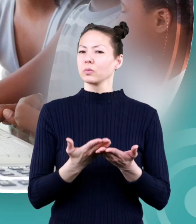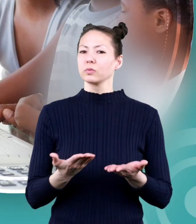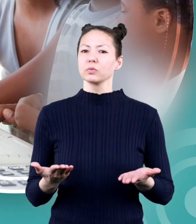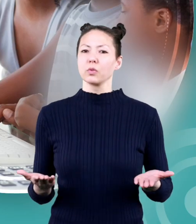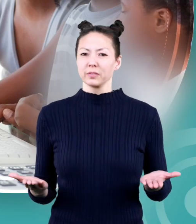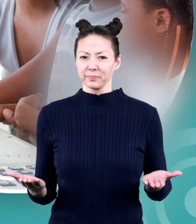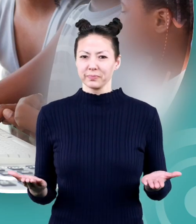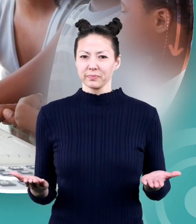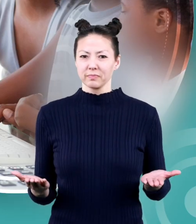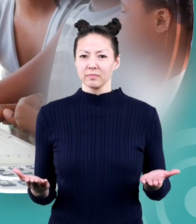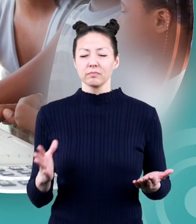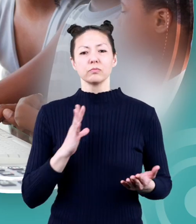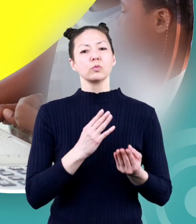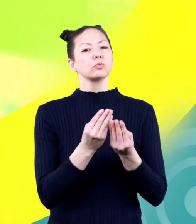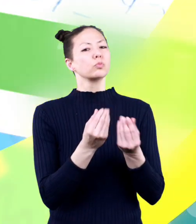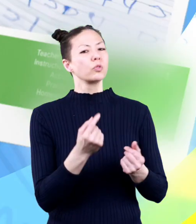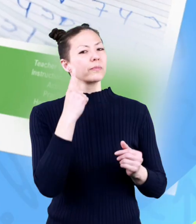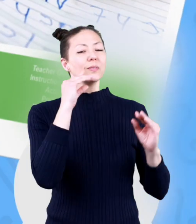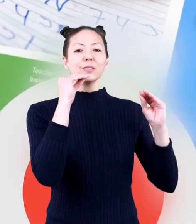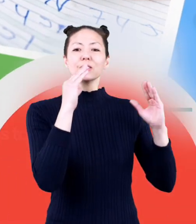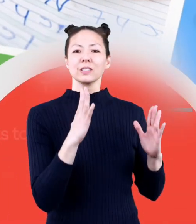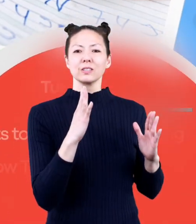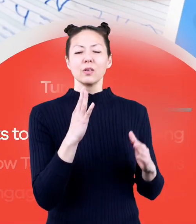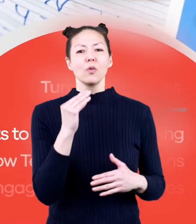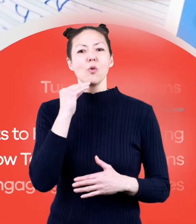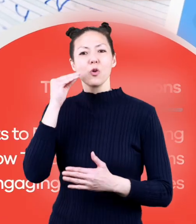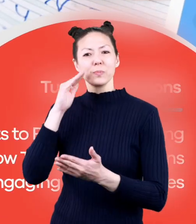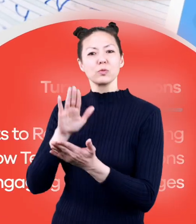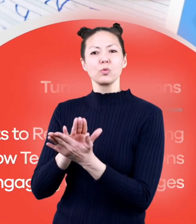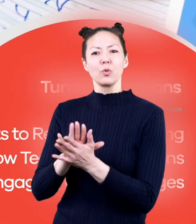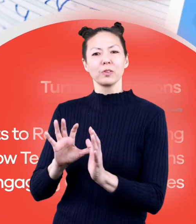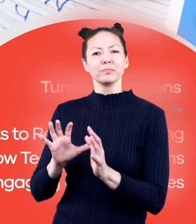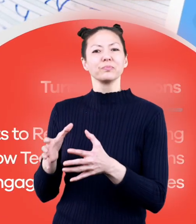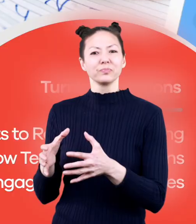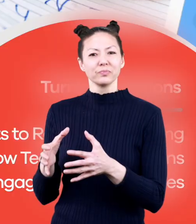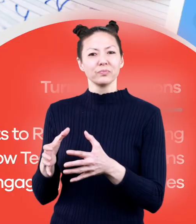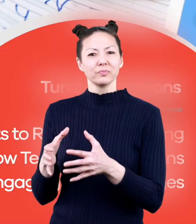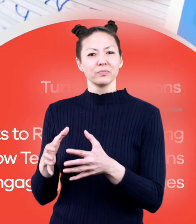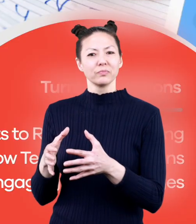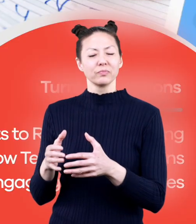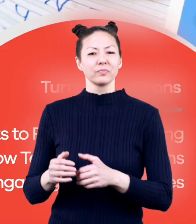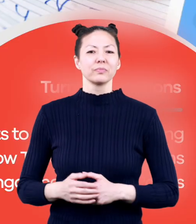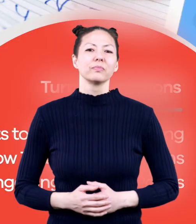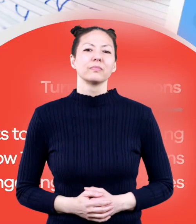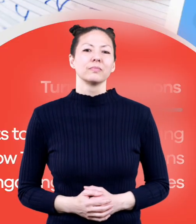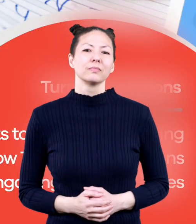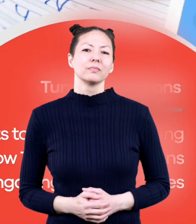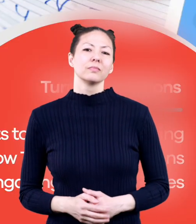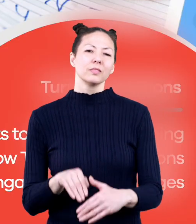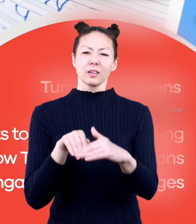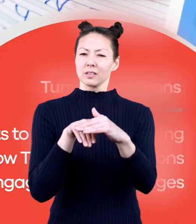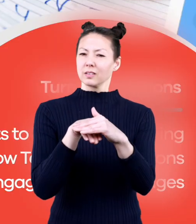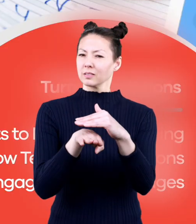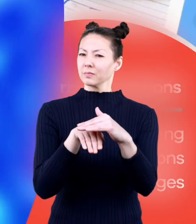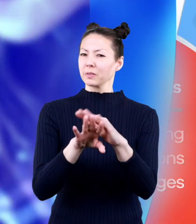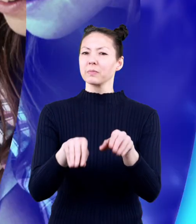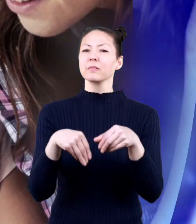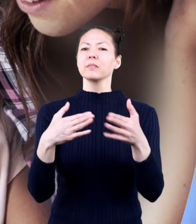for thousands of free resources and turnkey solutions for teachers and homeschoolers.